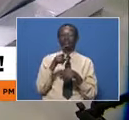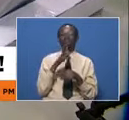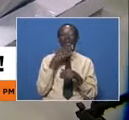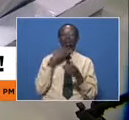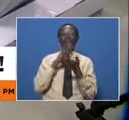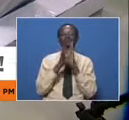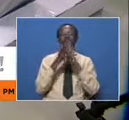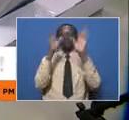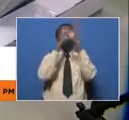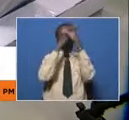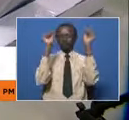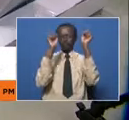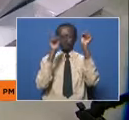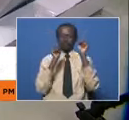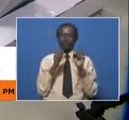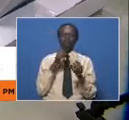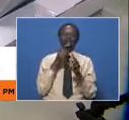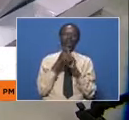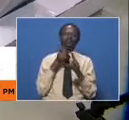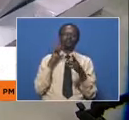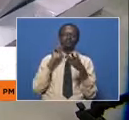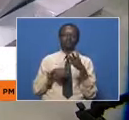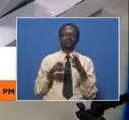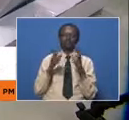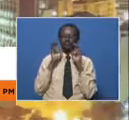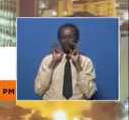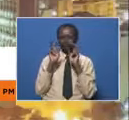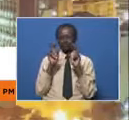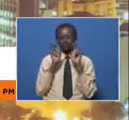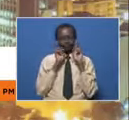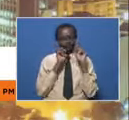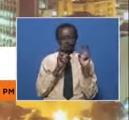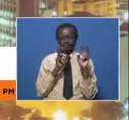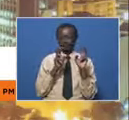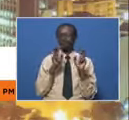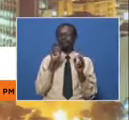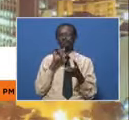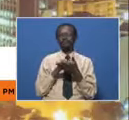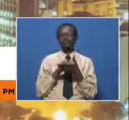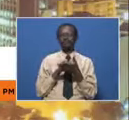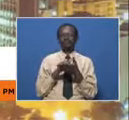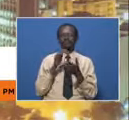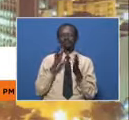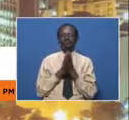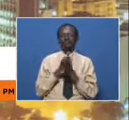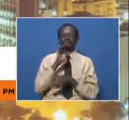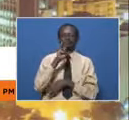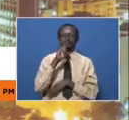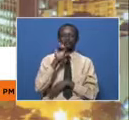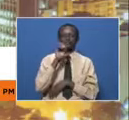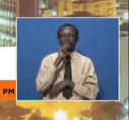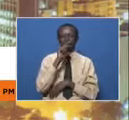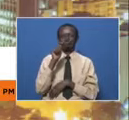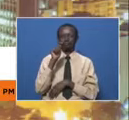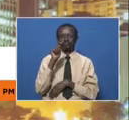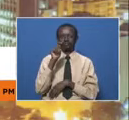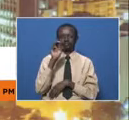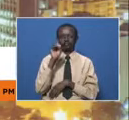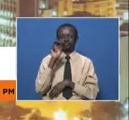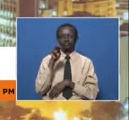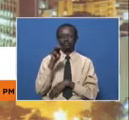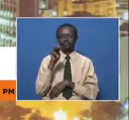the assessment that we've all seen from the punditry as well, is the fact that even with the bottom-up economy, if you flip